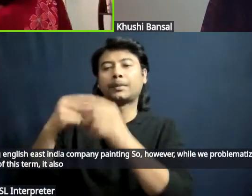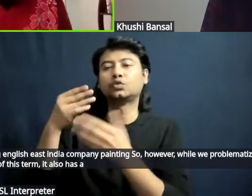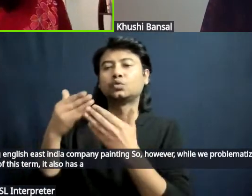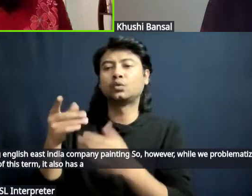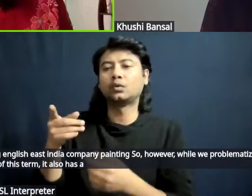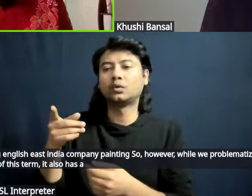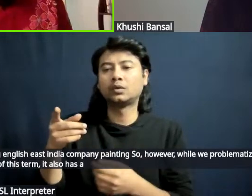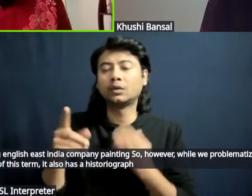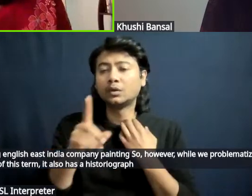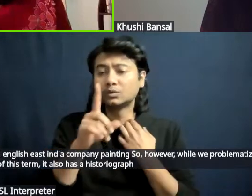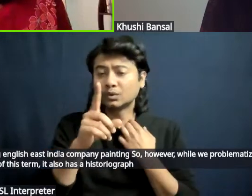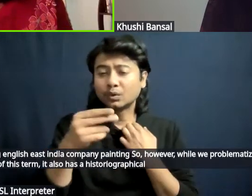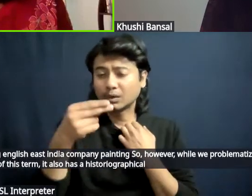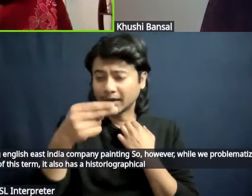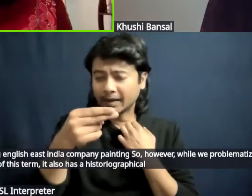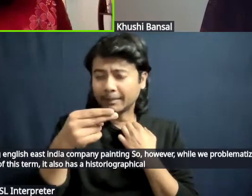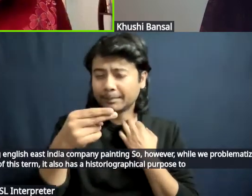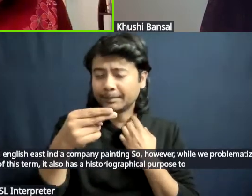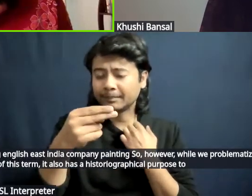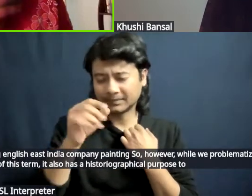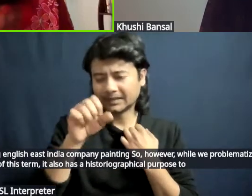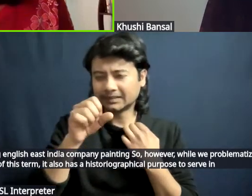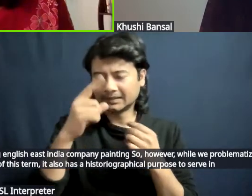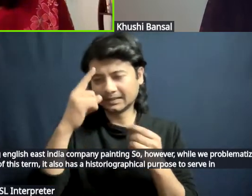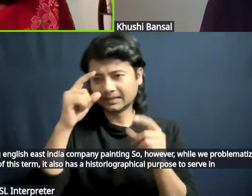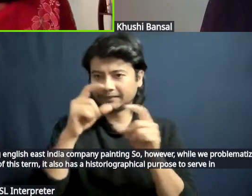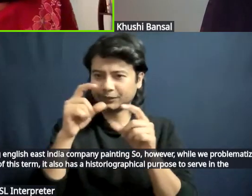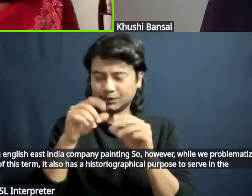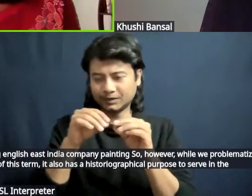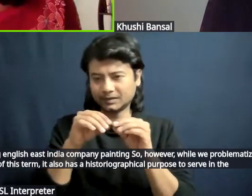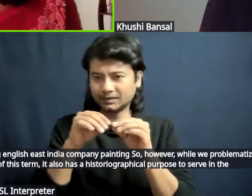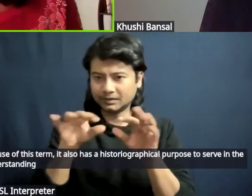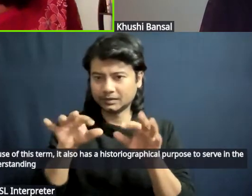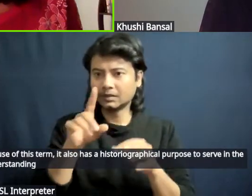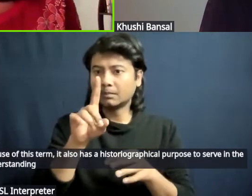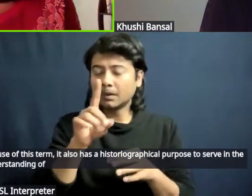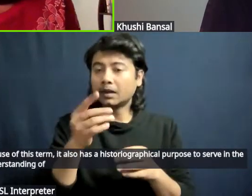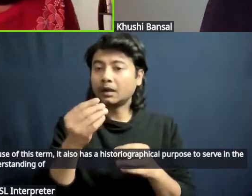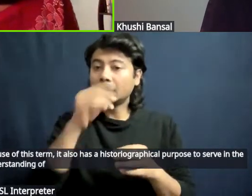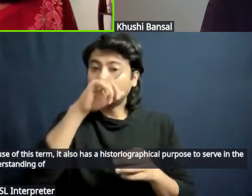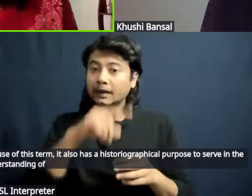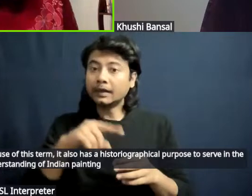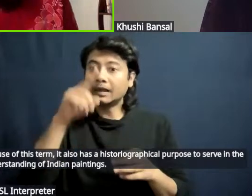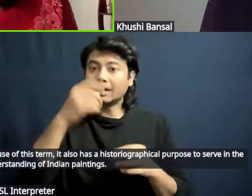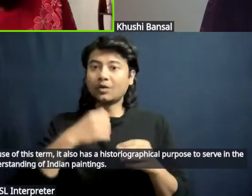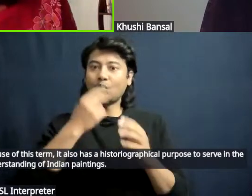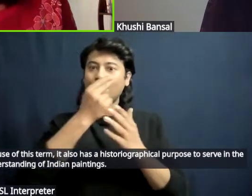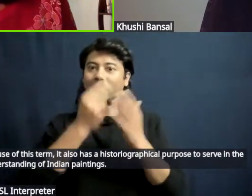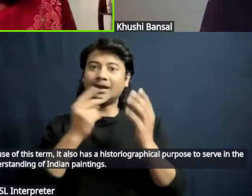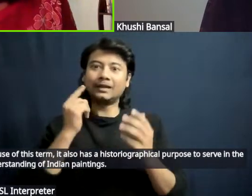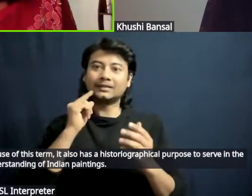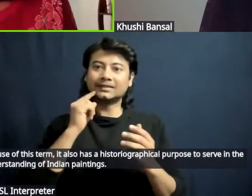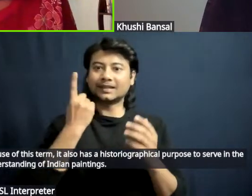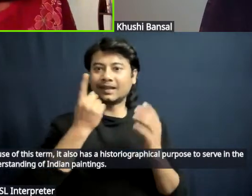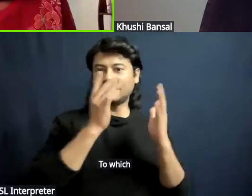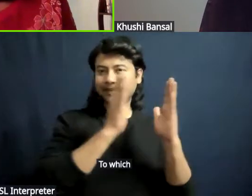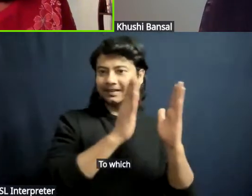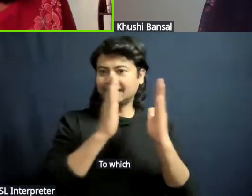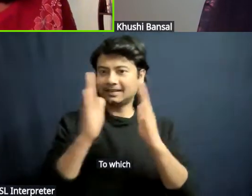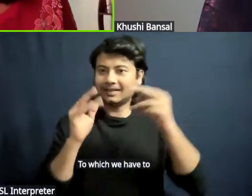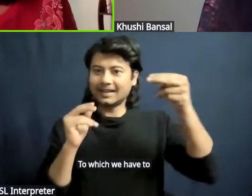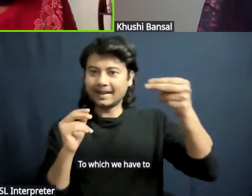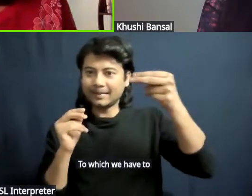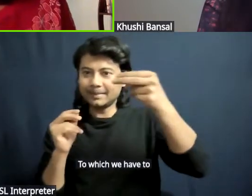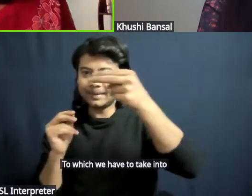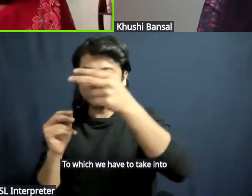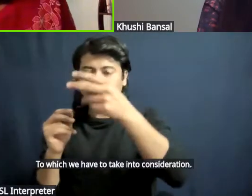historiographical purpose to serve in the understanding of Indian paintings, to which we have to take into